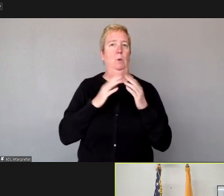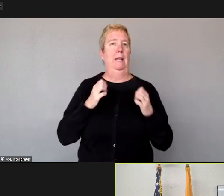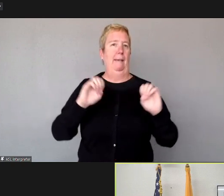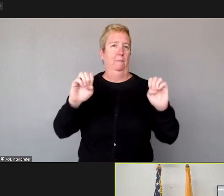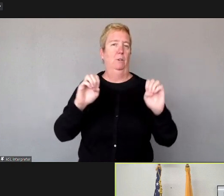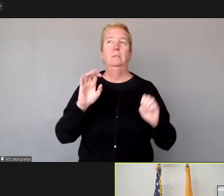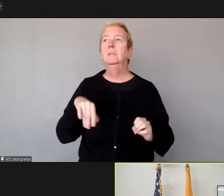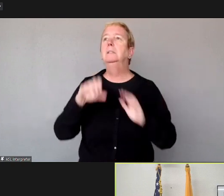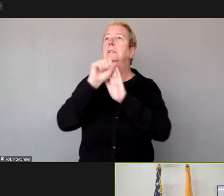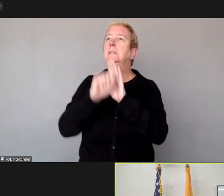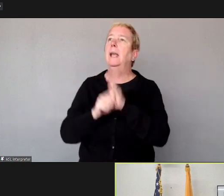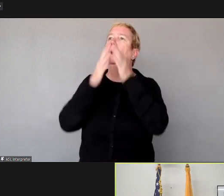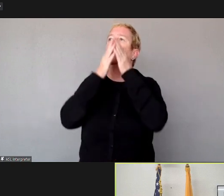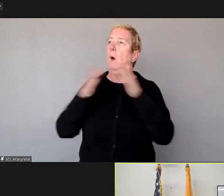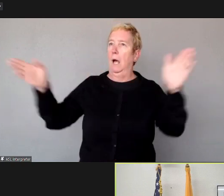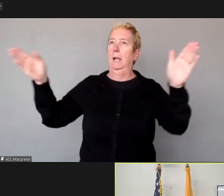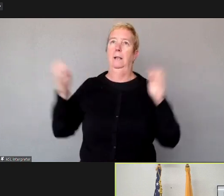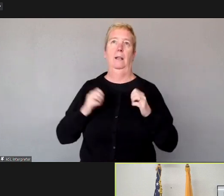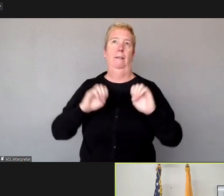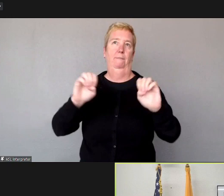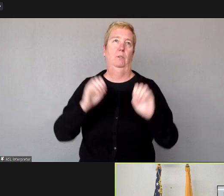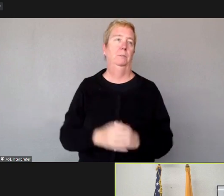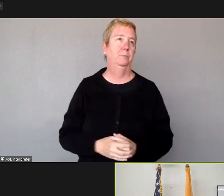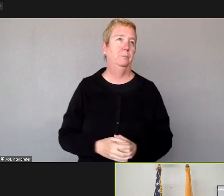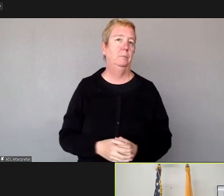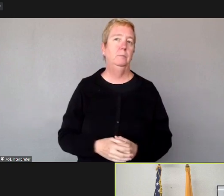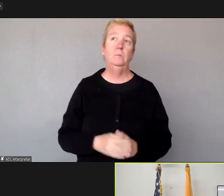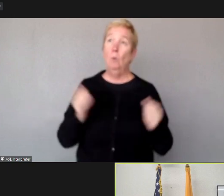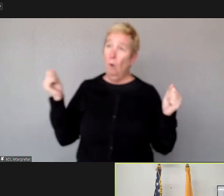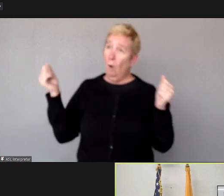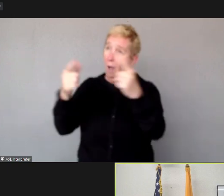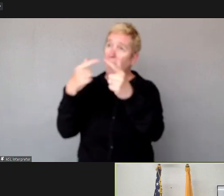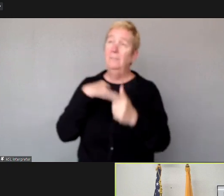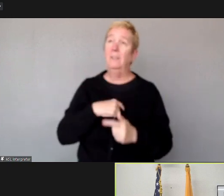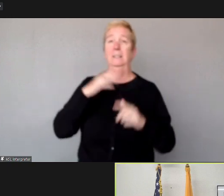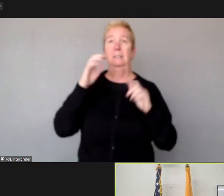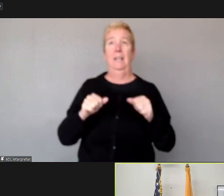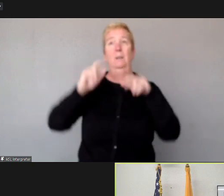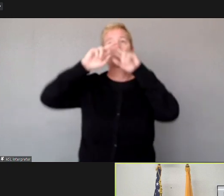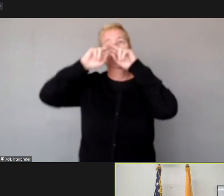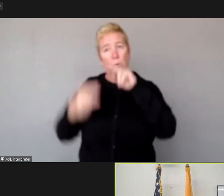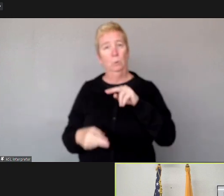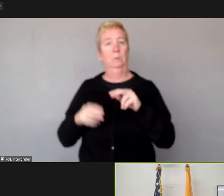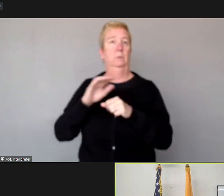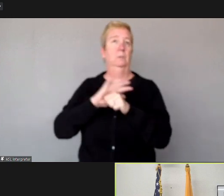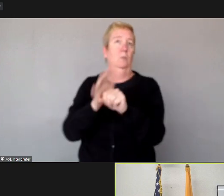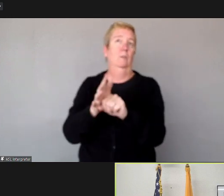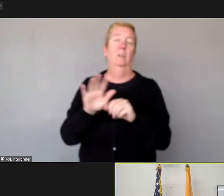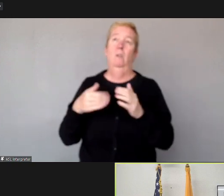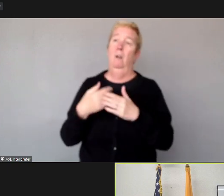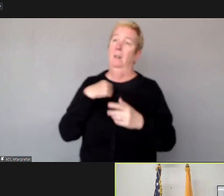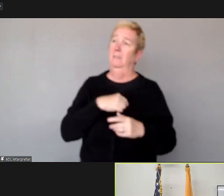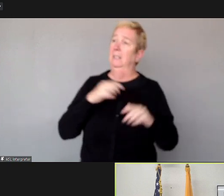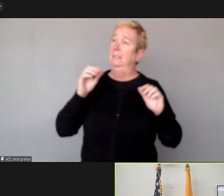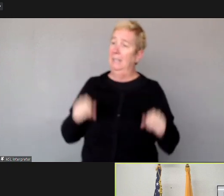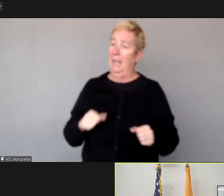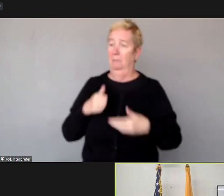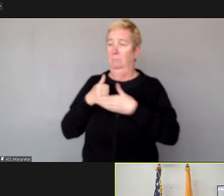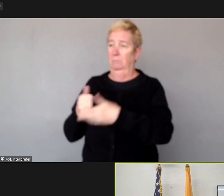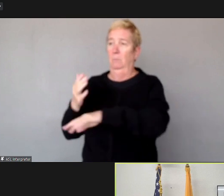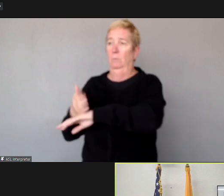statewide effort. Everyone can reduce the transmission of COVID. Everyone can make their communities